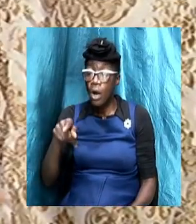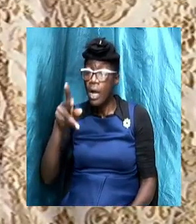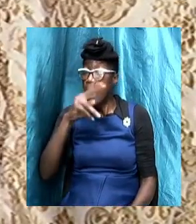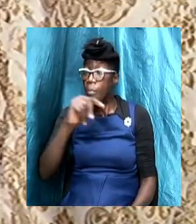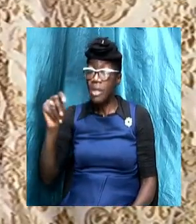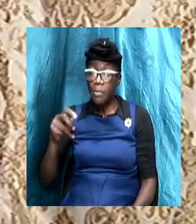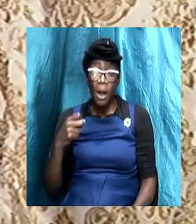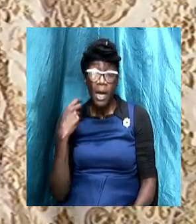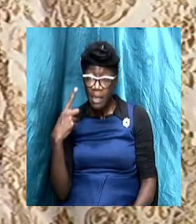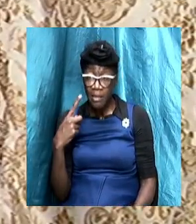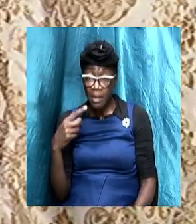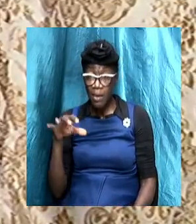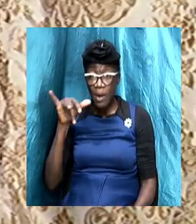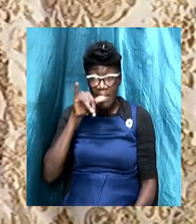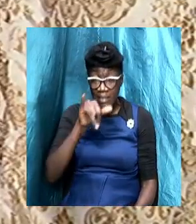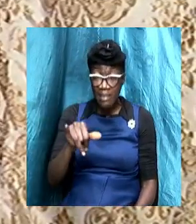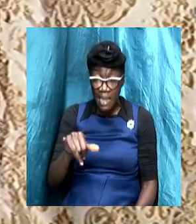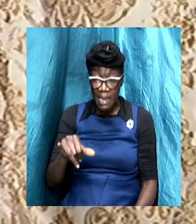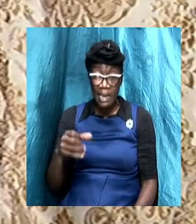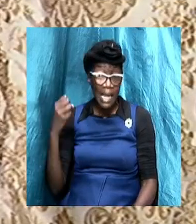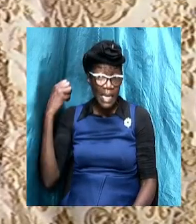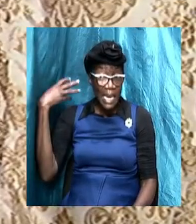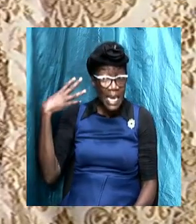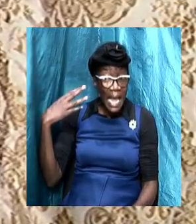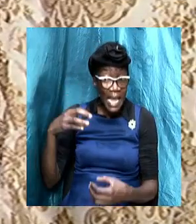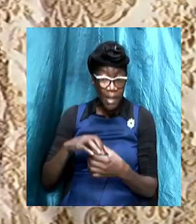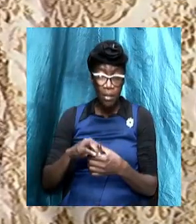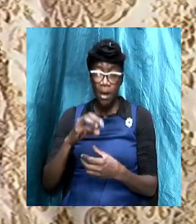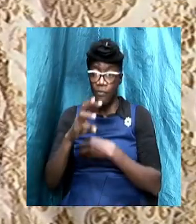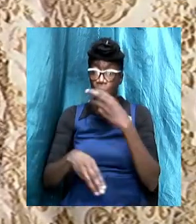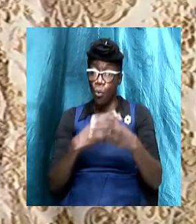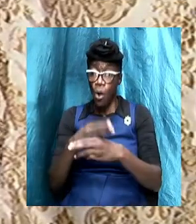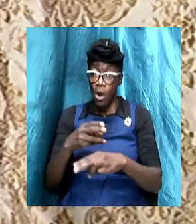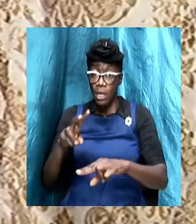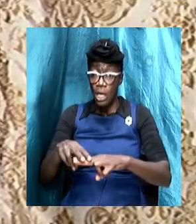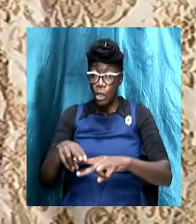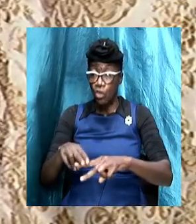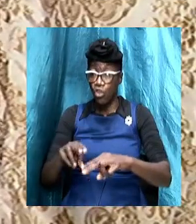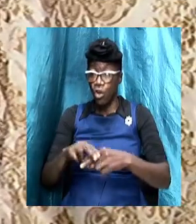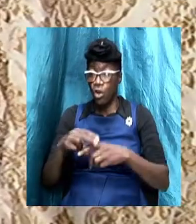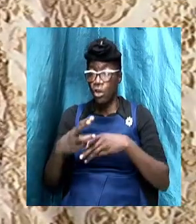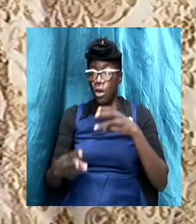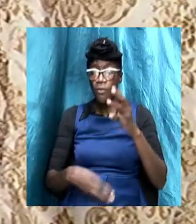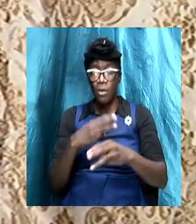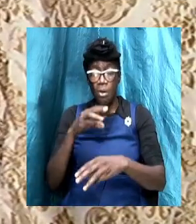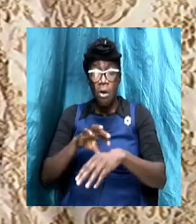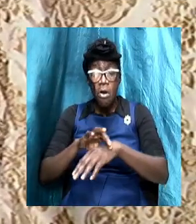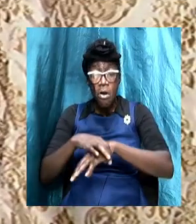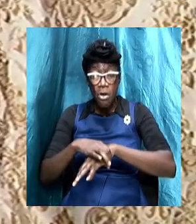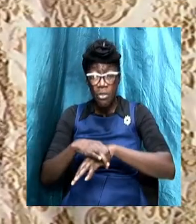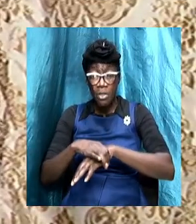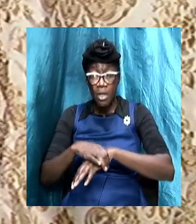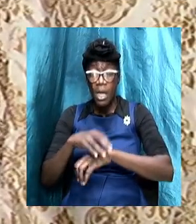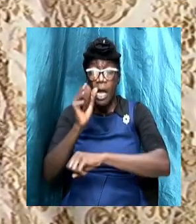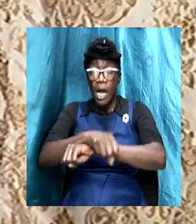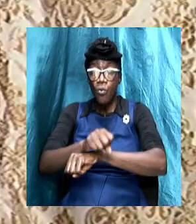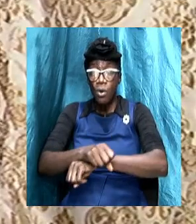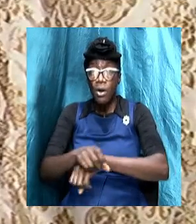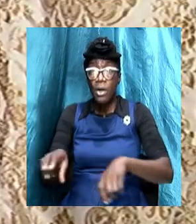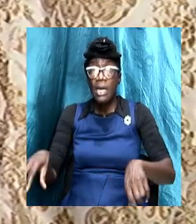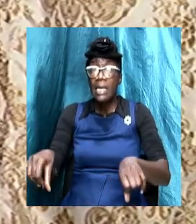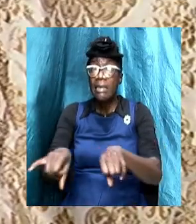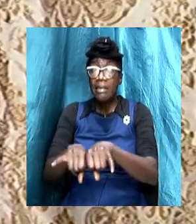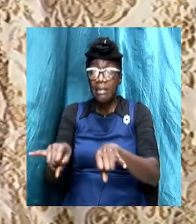the salt of the earth. Amen. And therefore, we have to operate as such. Now, let us look